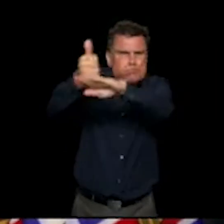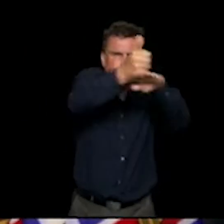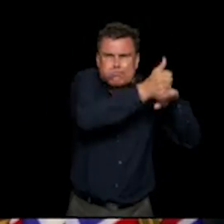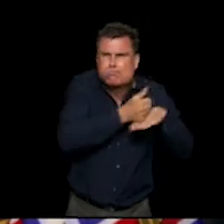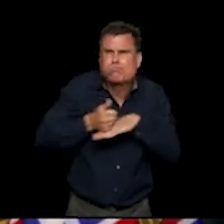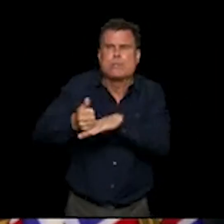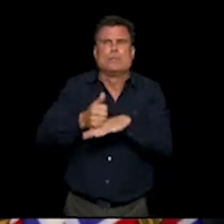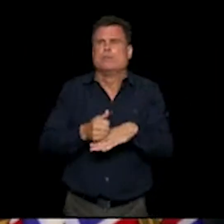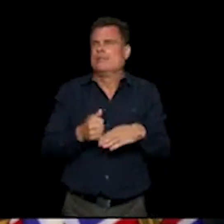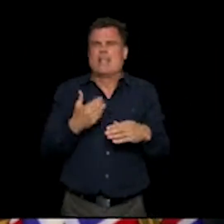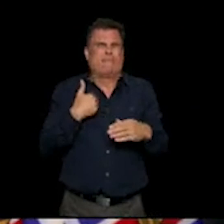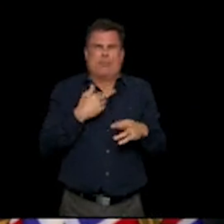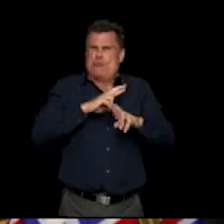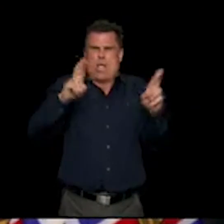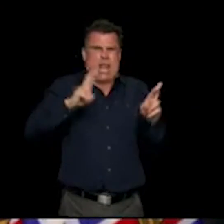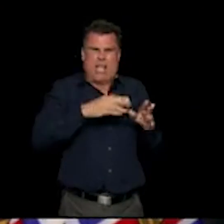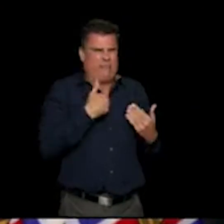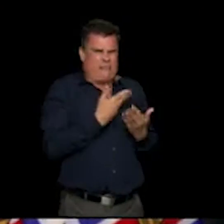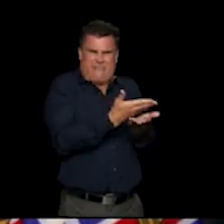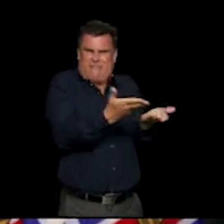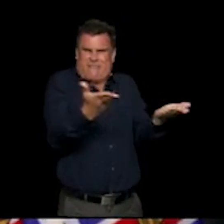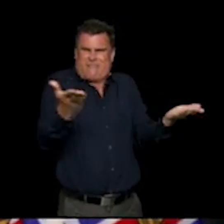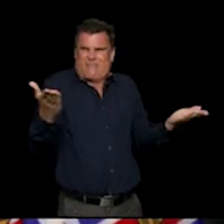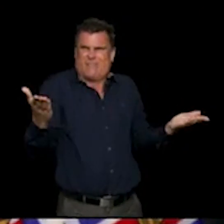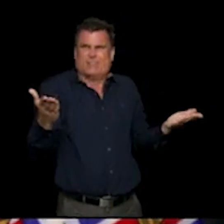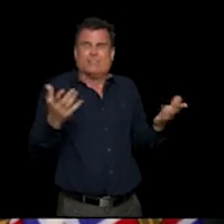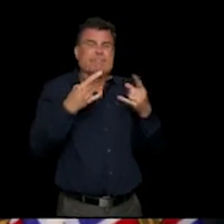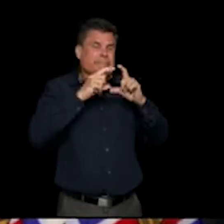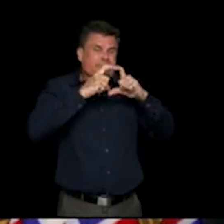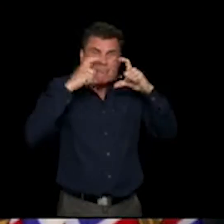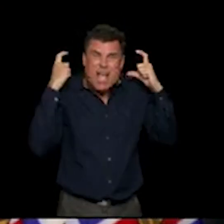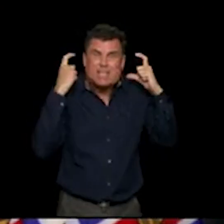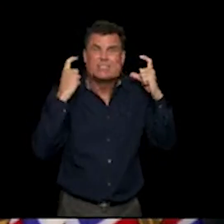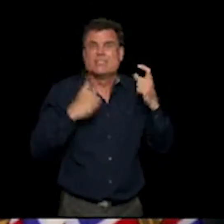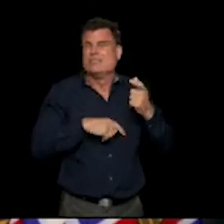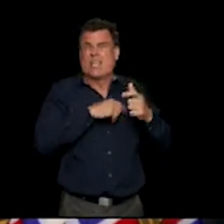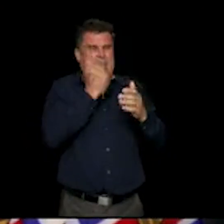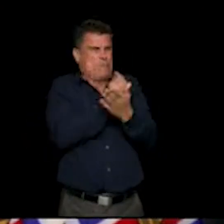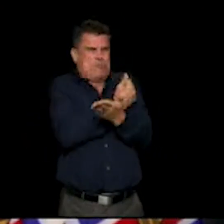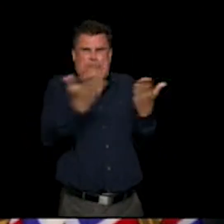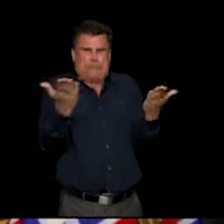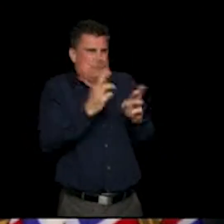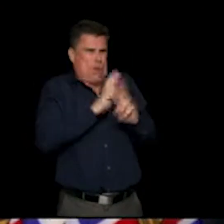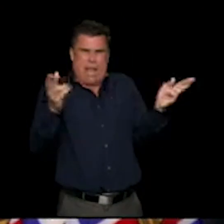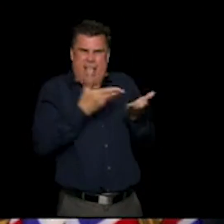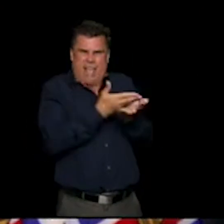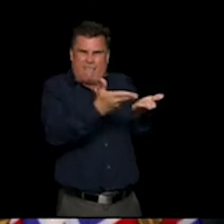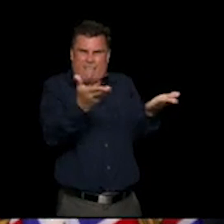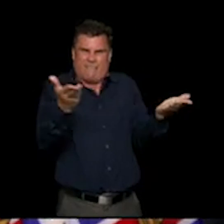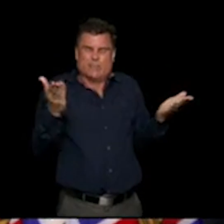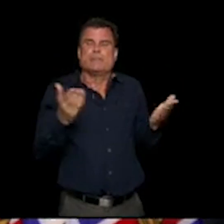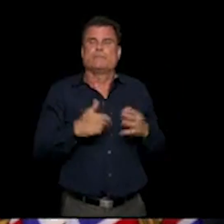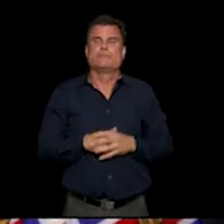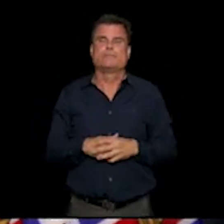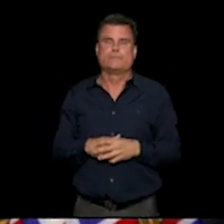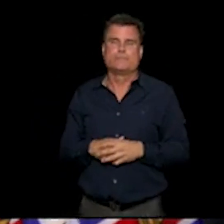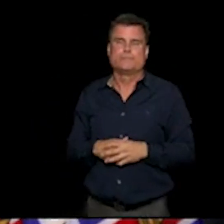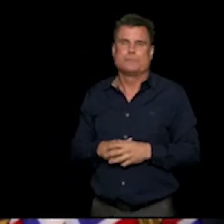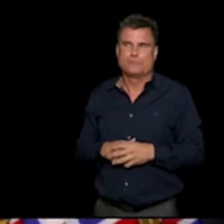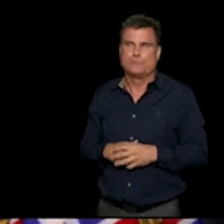washing stations, with having well-stocked supplies, with making masks not only available, but required in certain